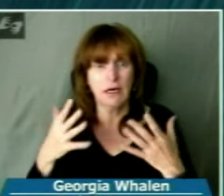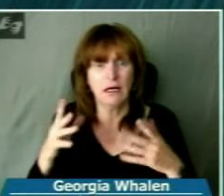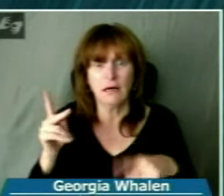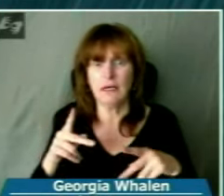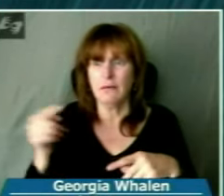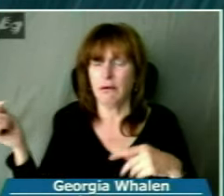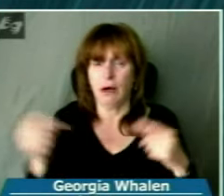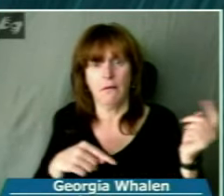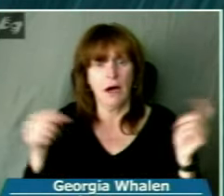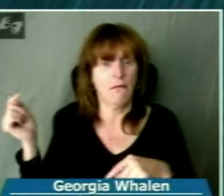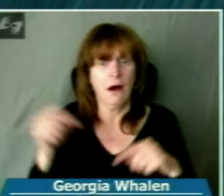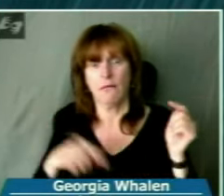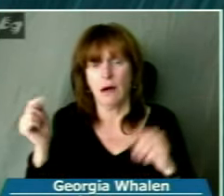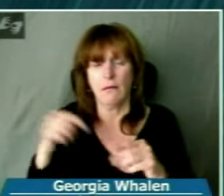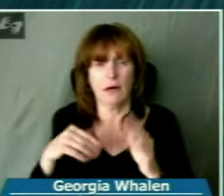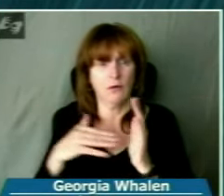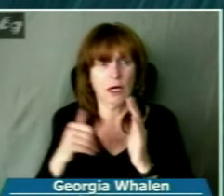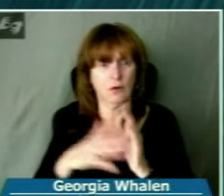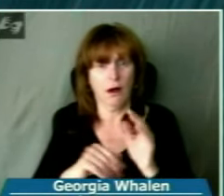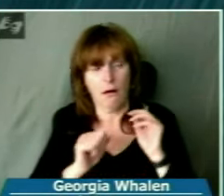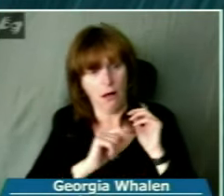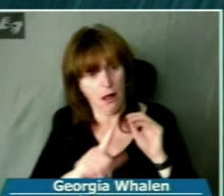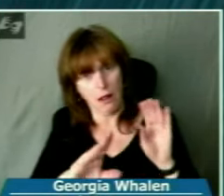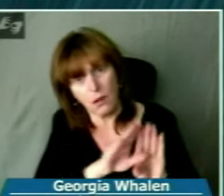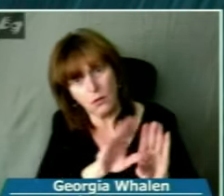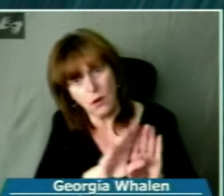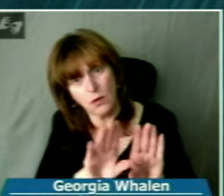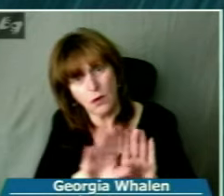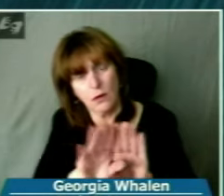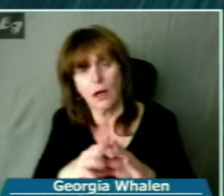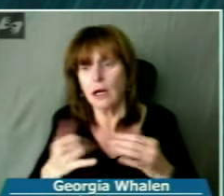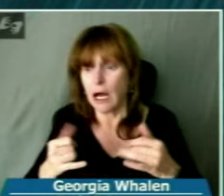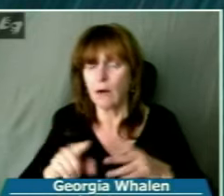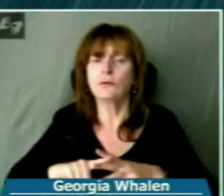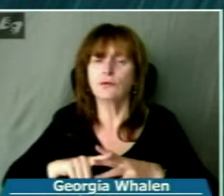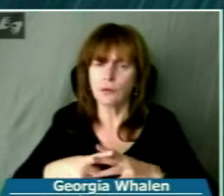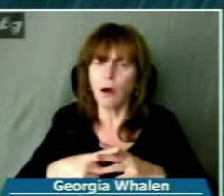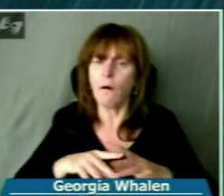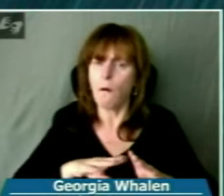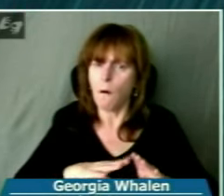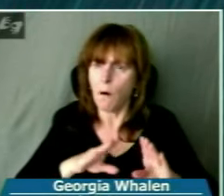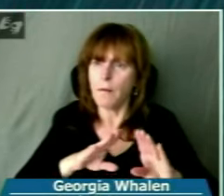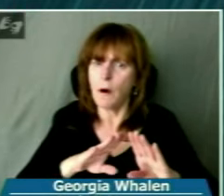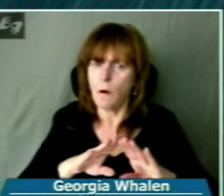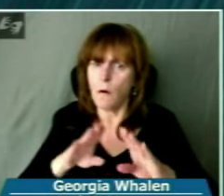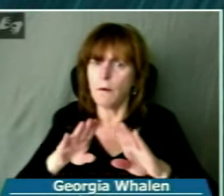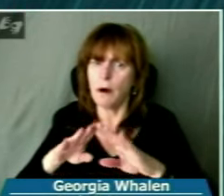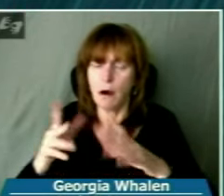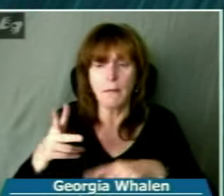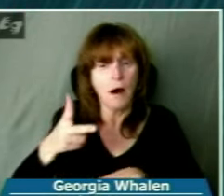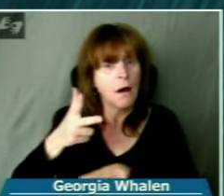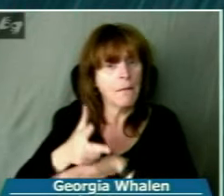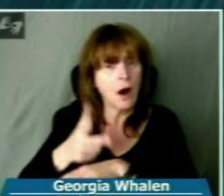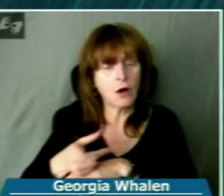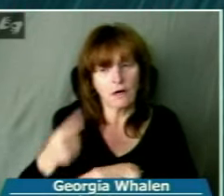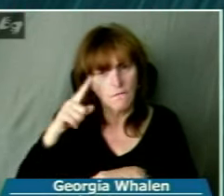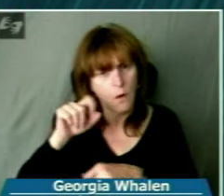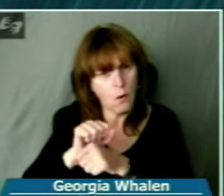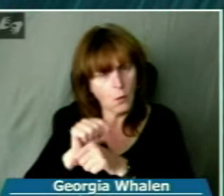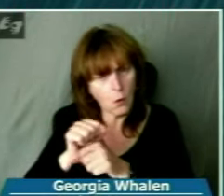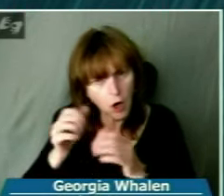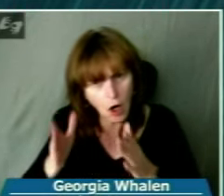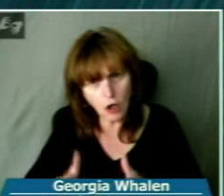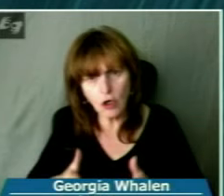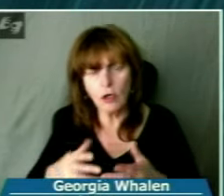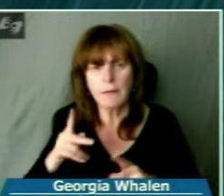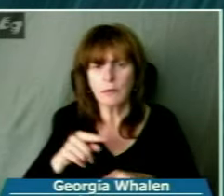changing. We need to keep those parking spaces now. They're available for employees and obviously those who are coming down to pick up some items from